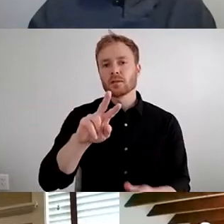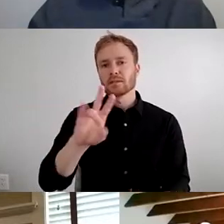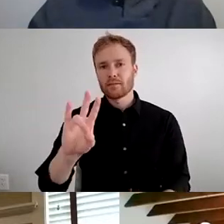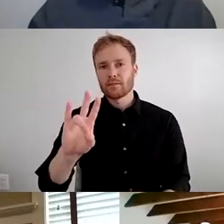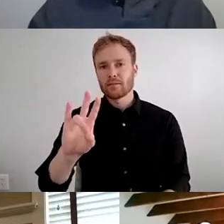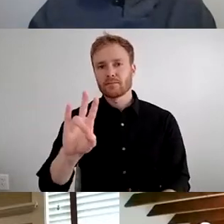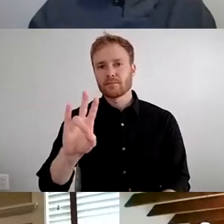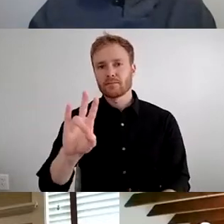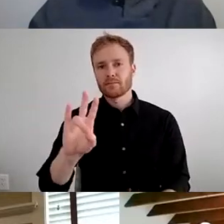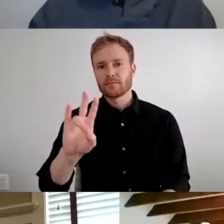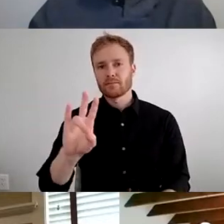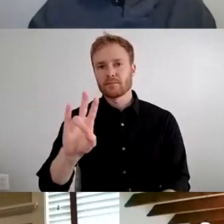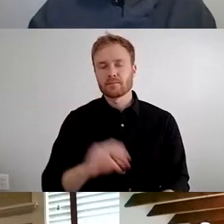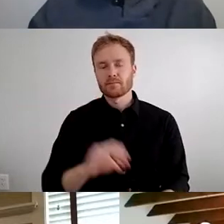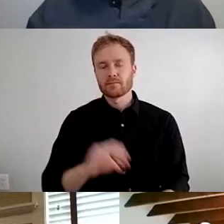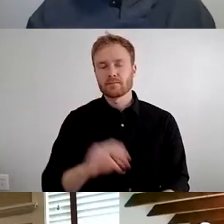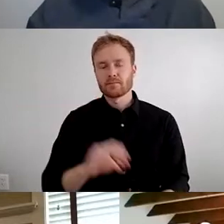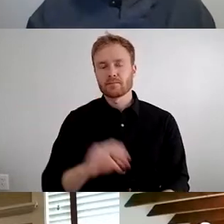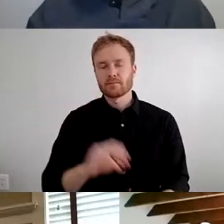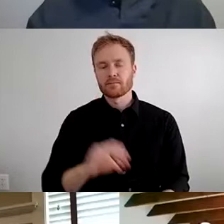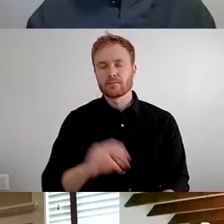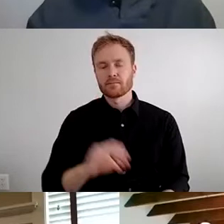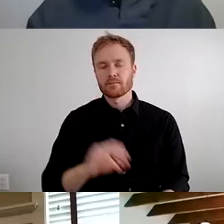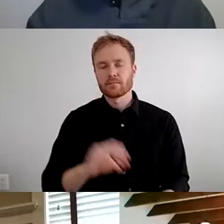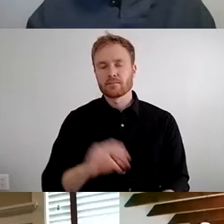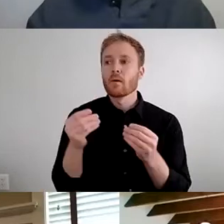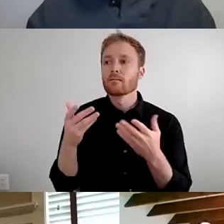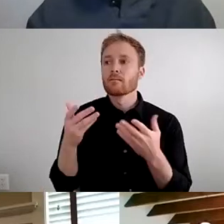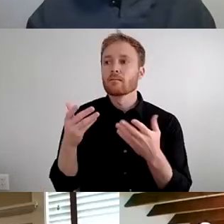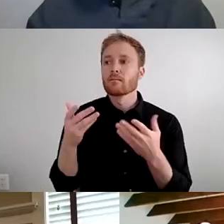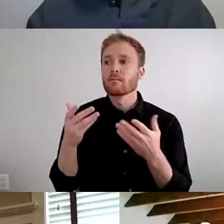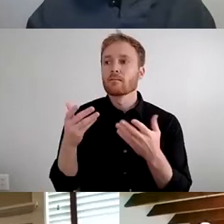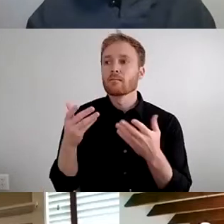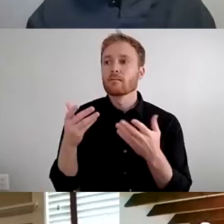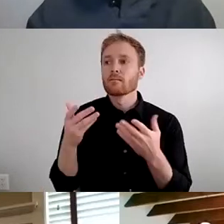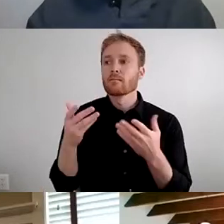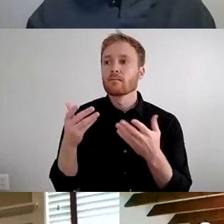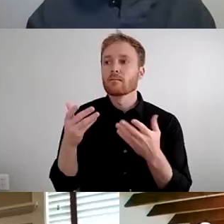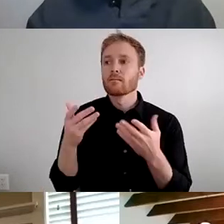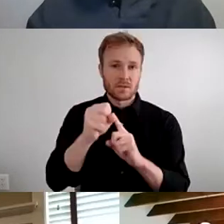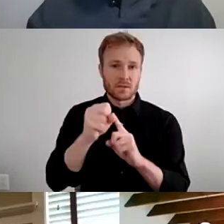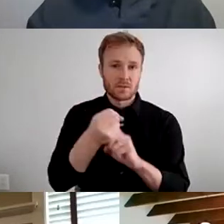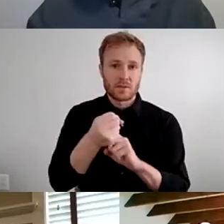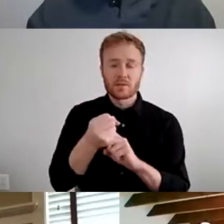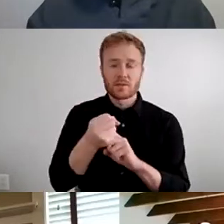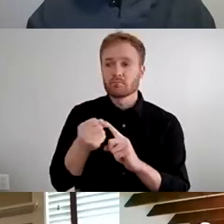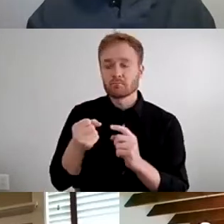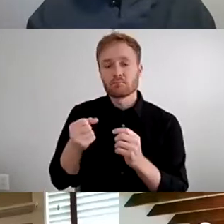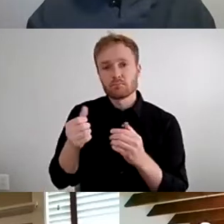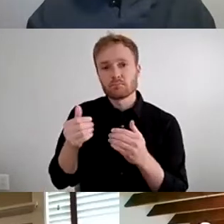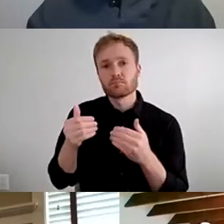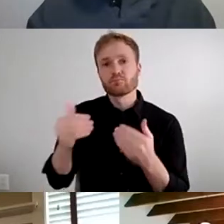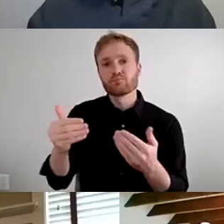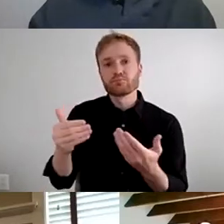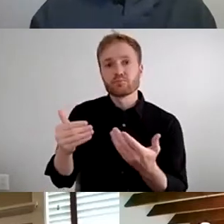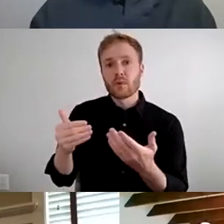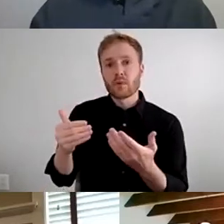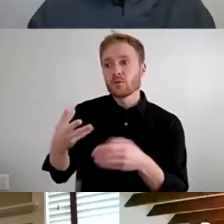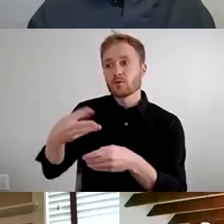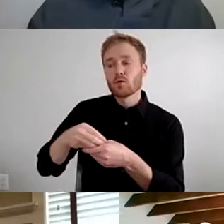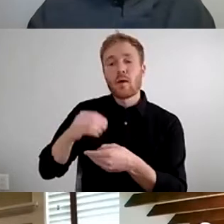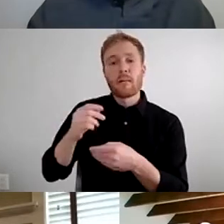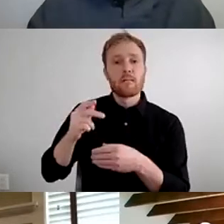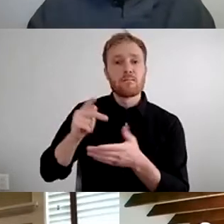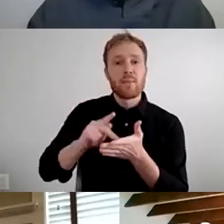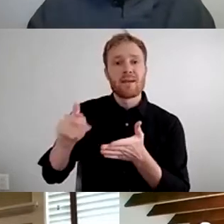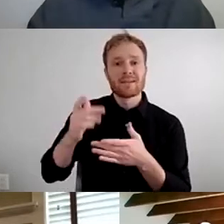an ordinance providing for special conditions for the operation and use of paid sick under the Paid Sick Days Act